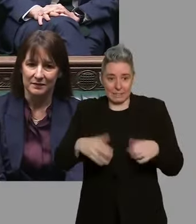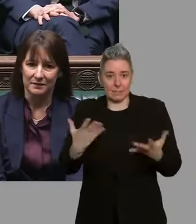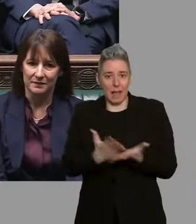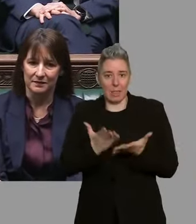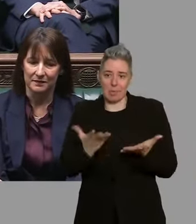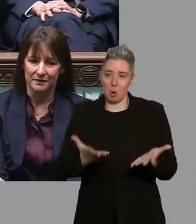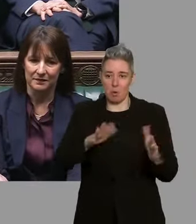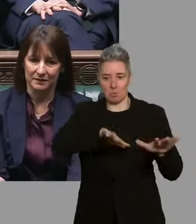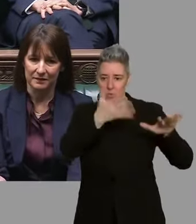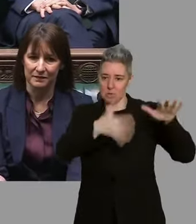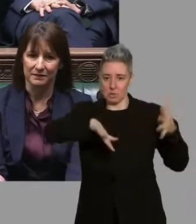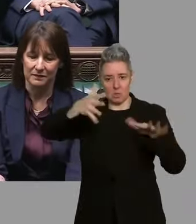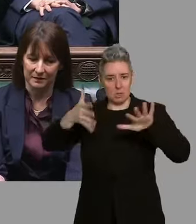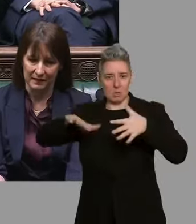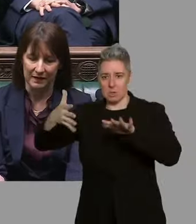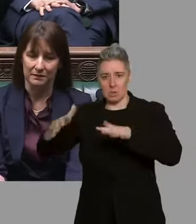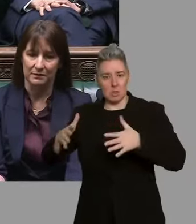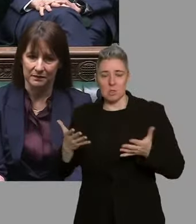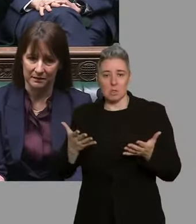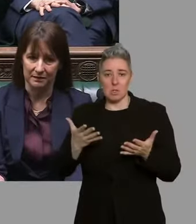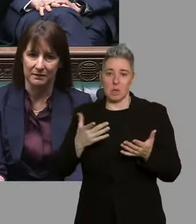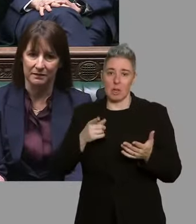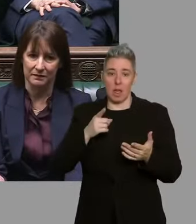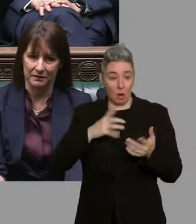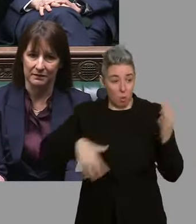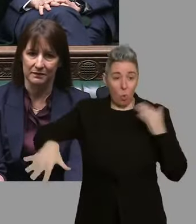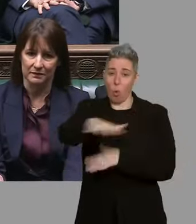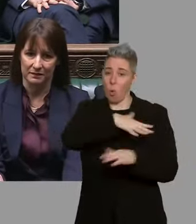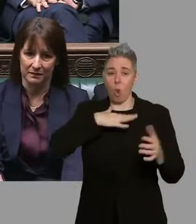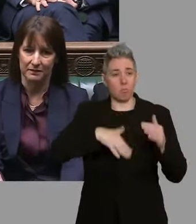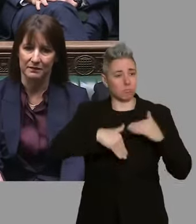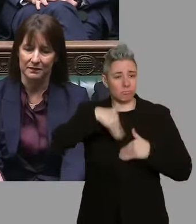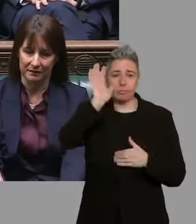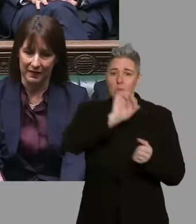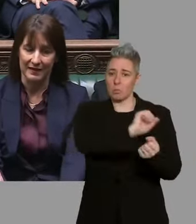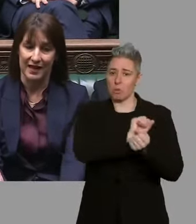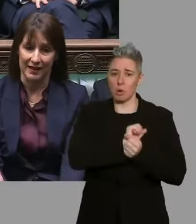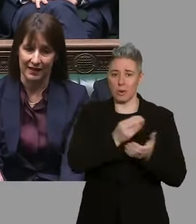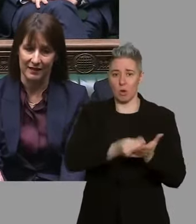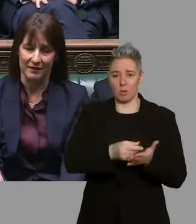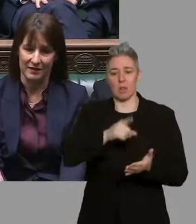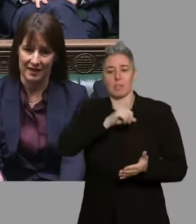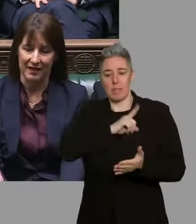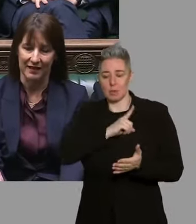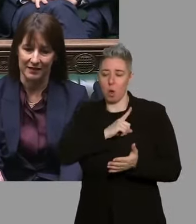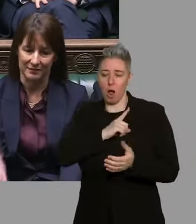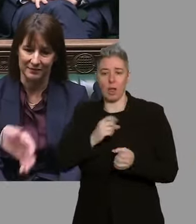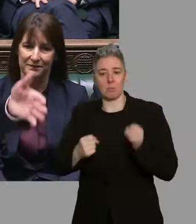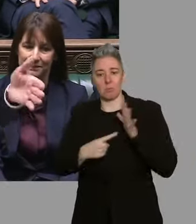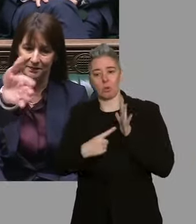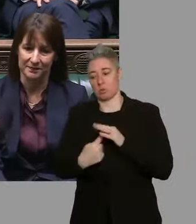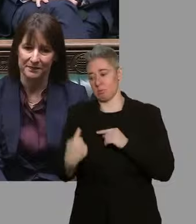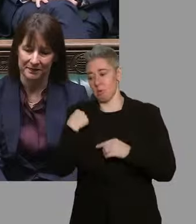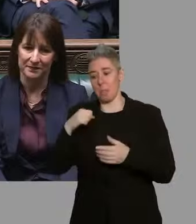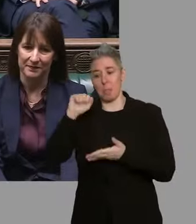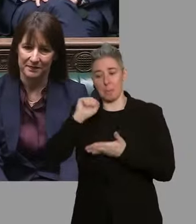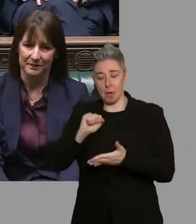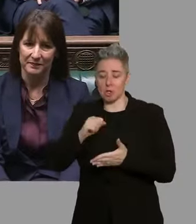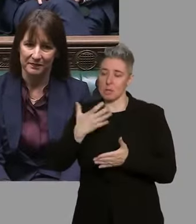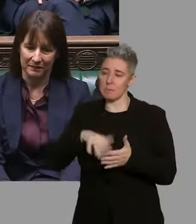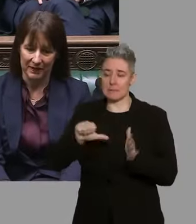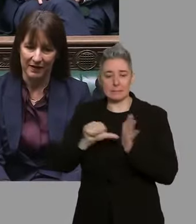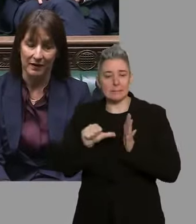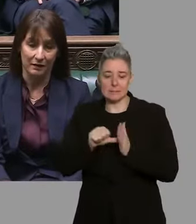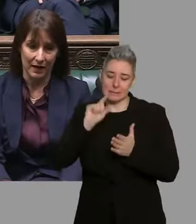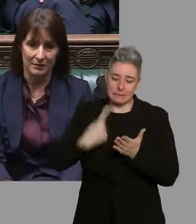vital that we took the tough and right decisions in the budget to get our finances back in order. We had to deal with the £22